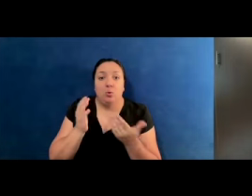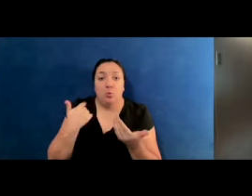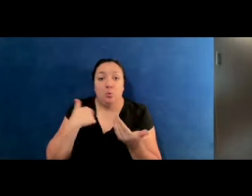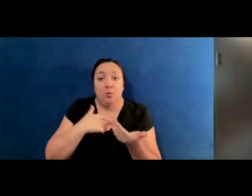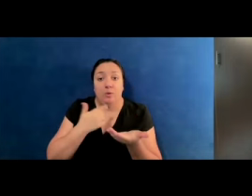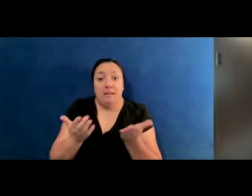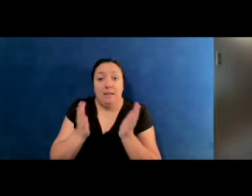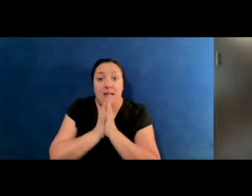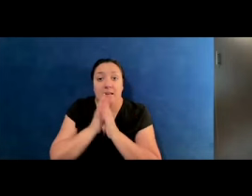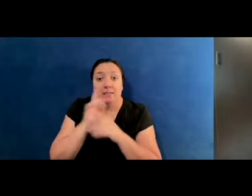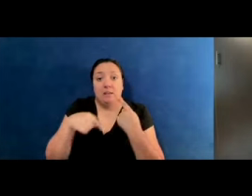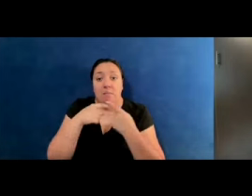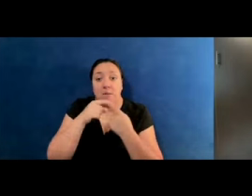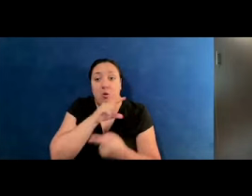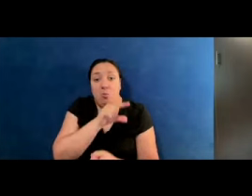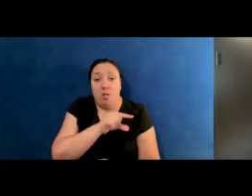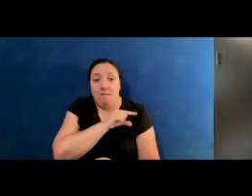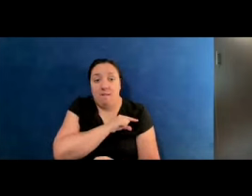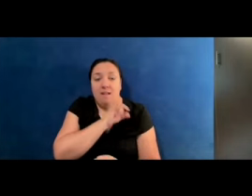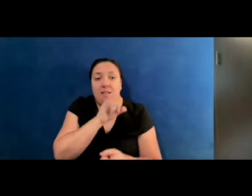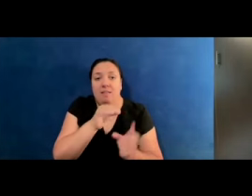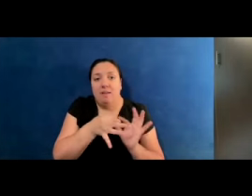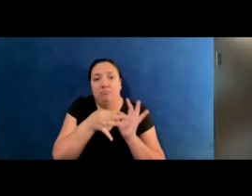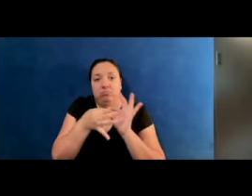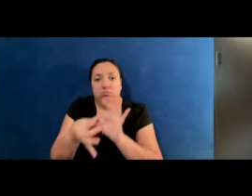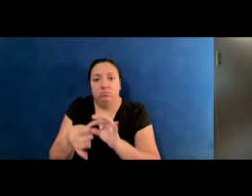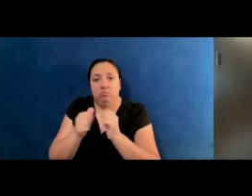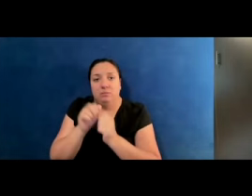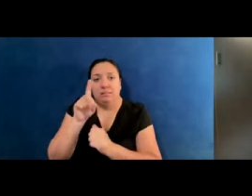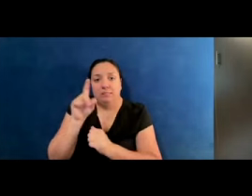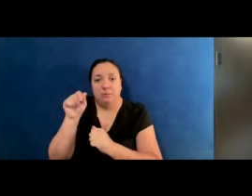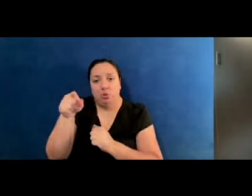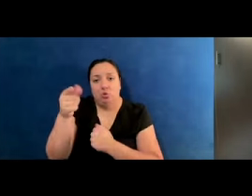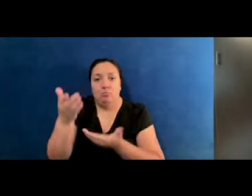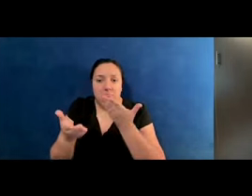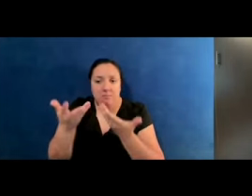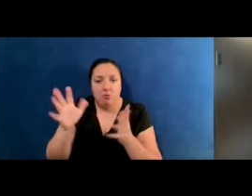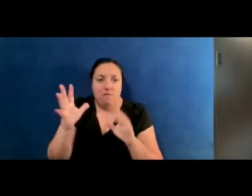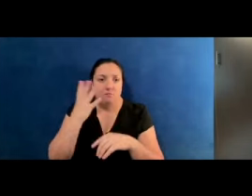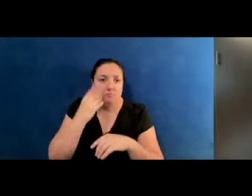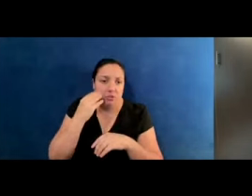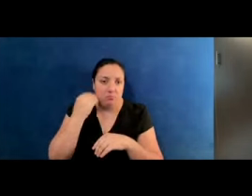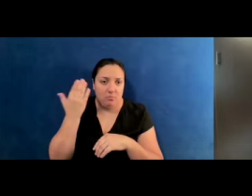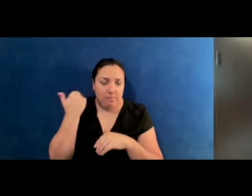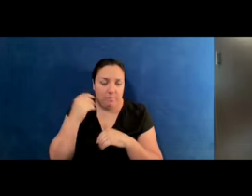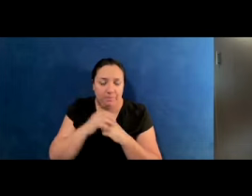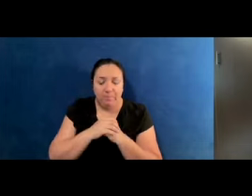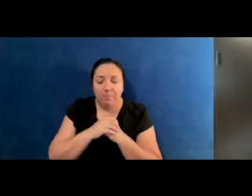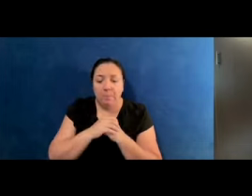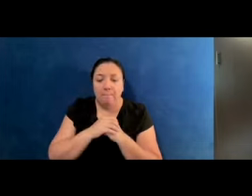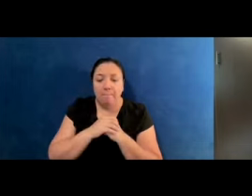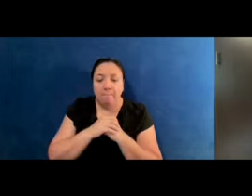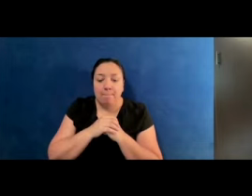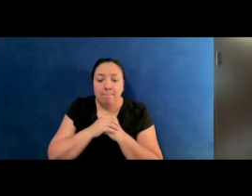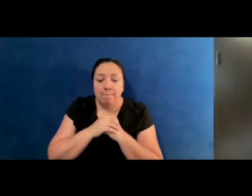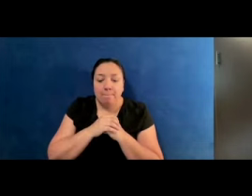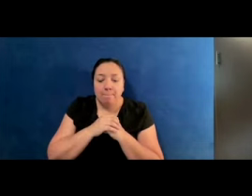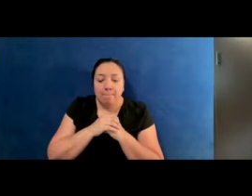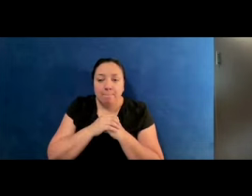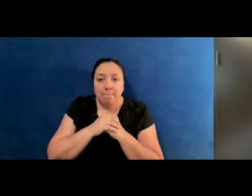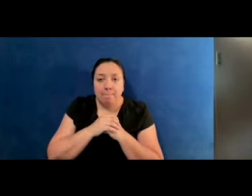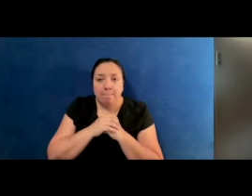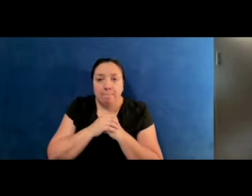the eligibility, which is really tied to the disability that you might experience. The